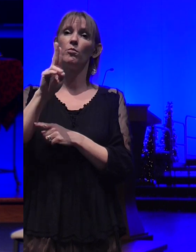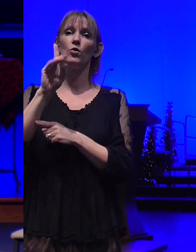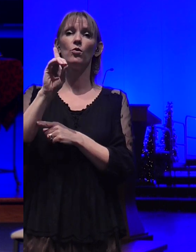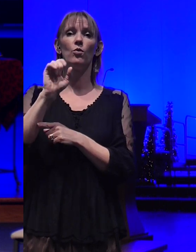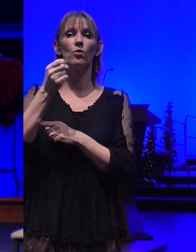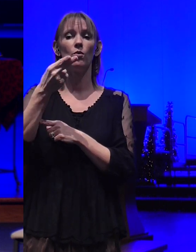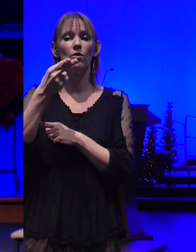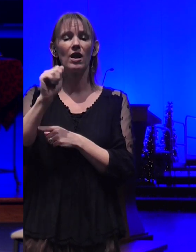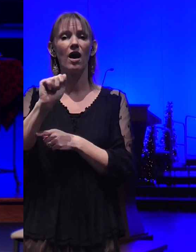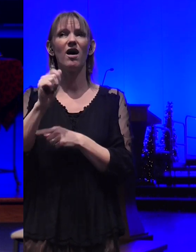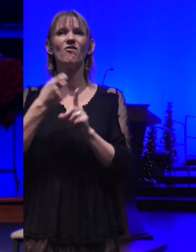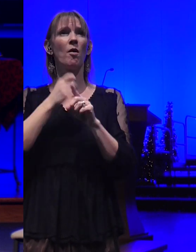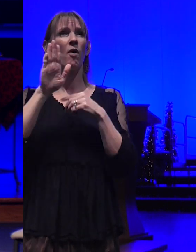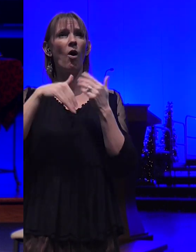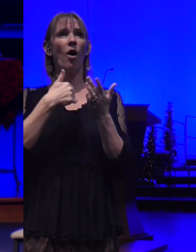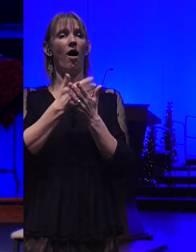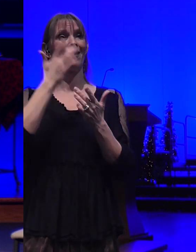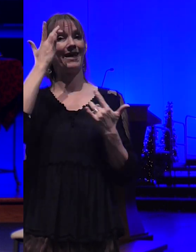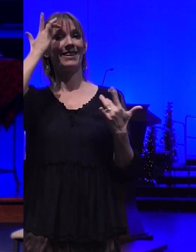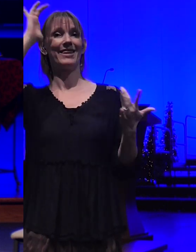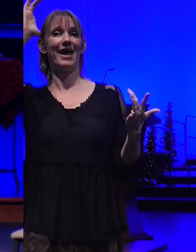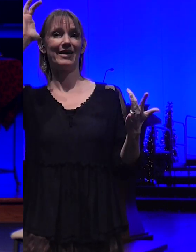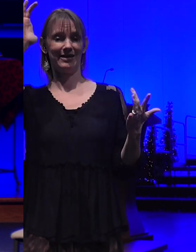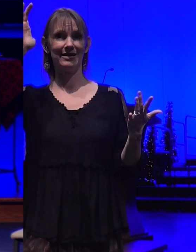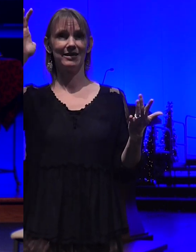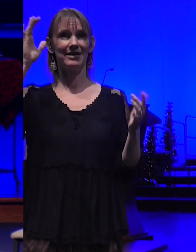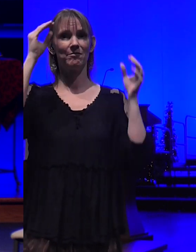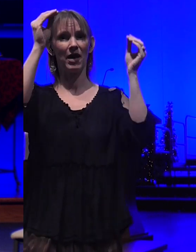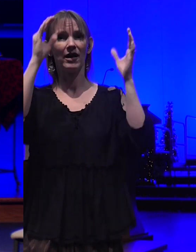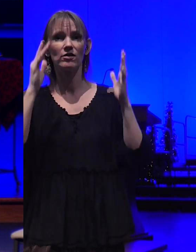enlightened masters. For we're all one.